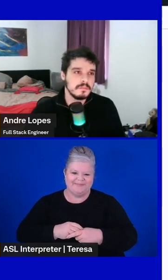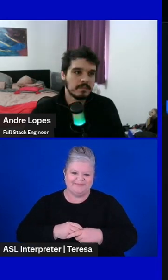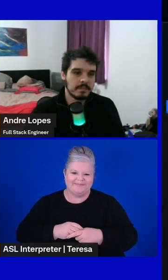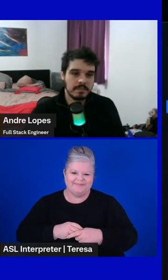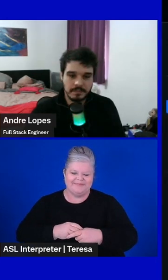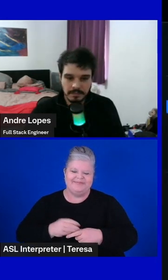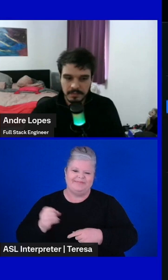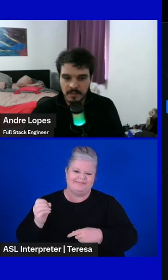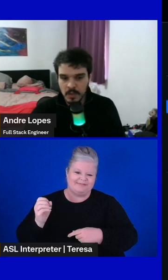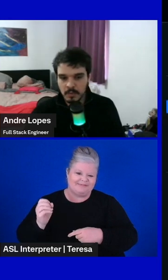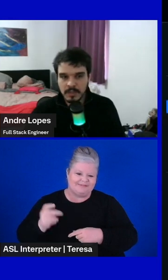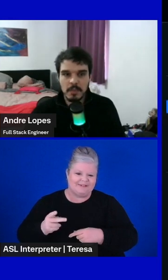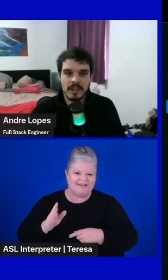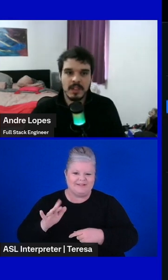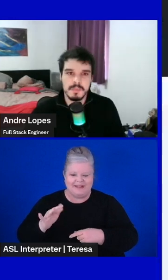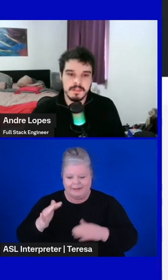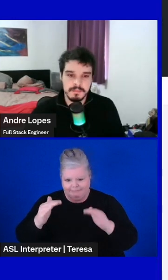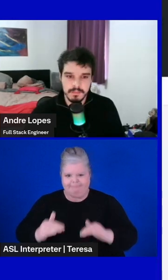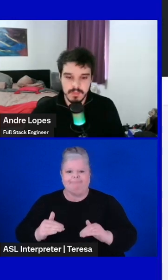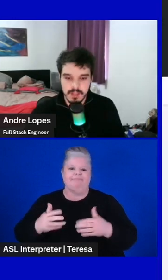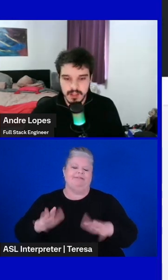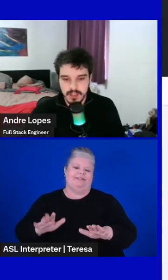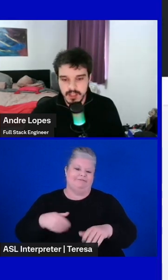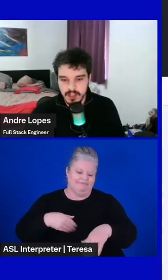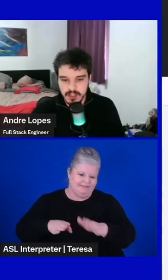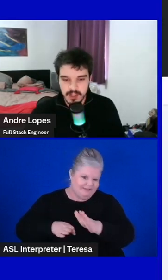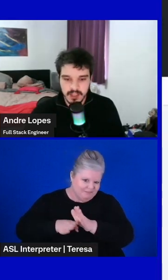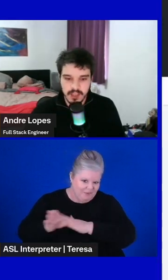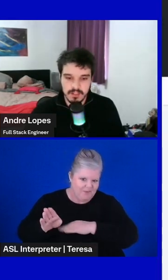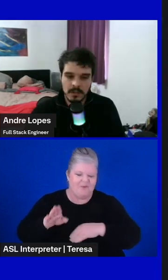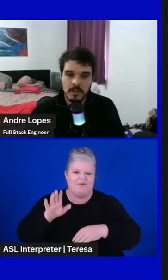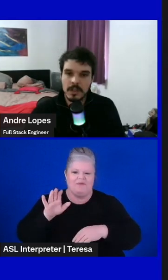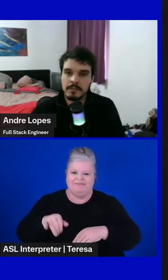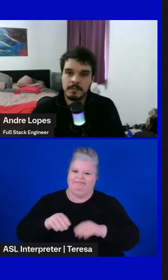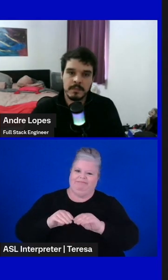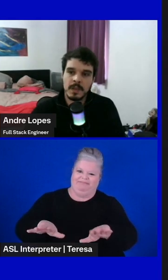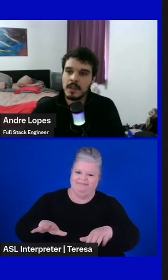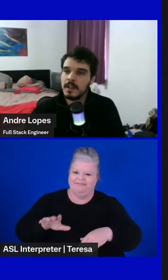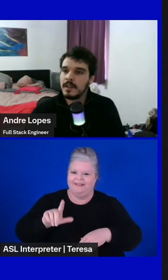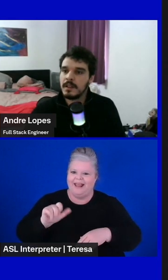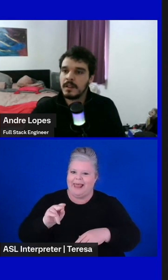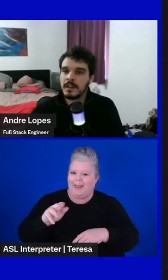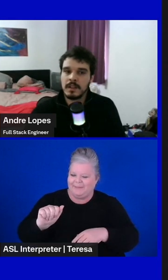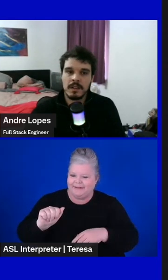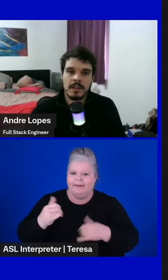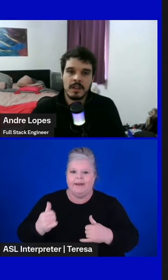Okay. Yeah, deploy the Lambda, and then I can go here,